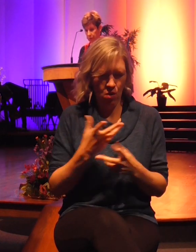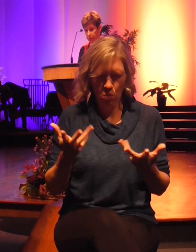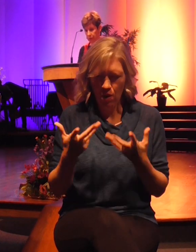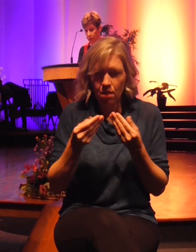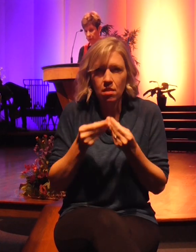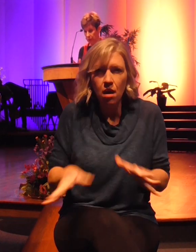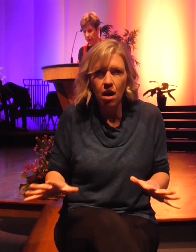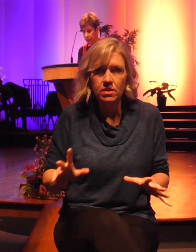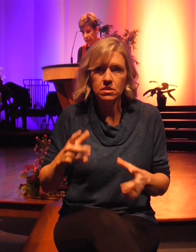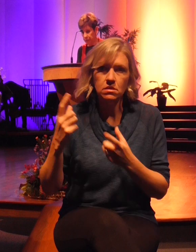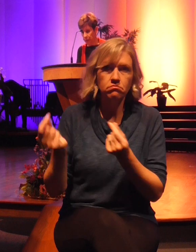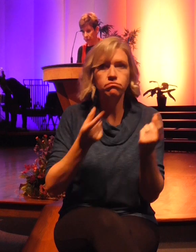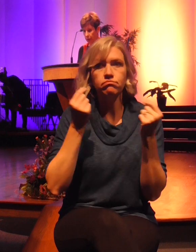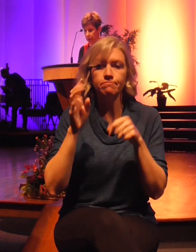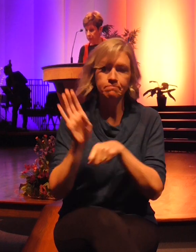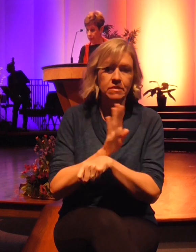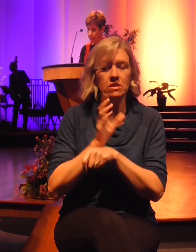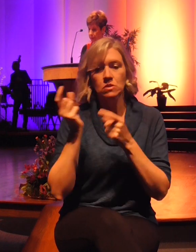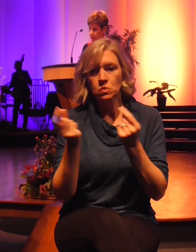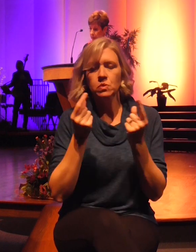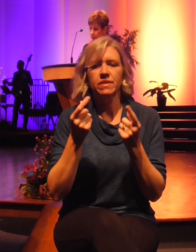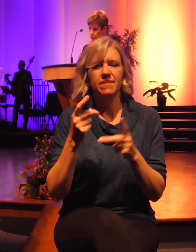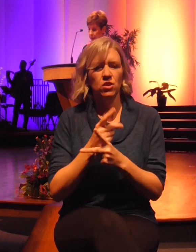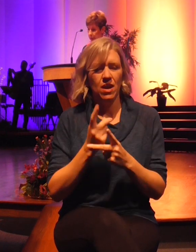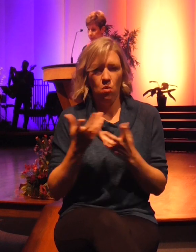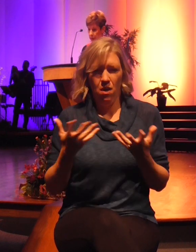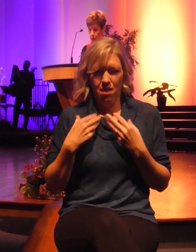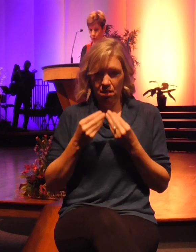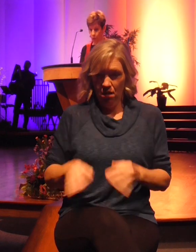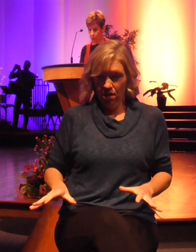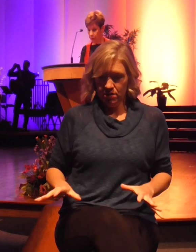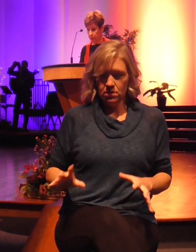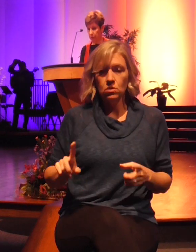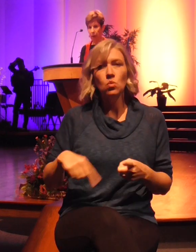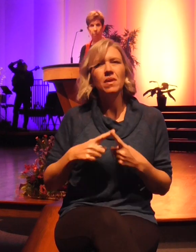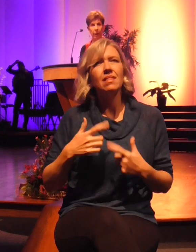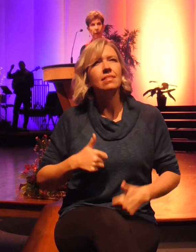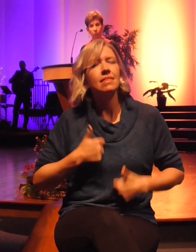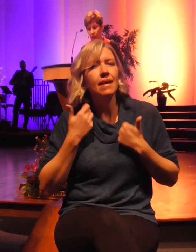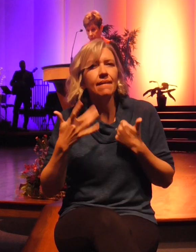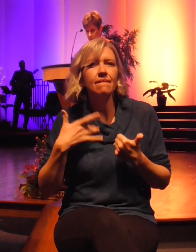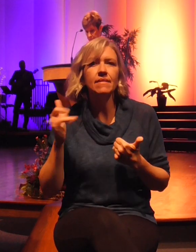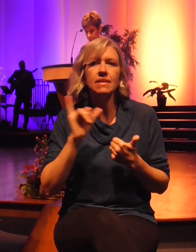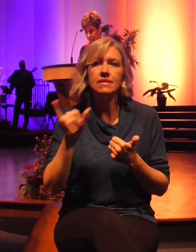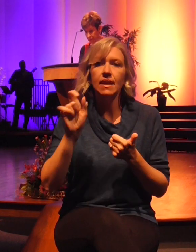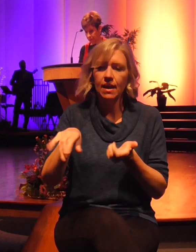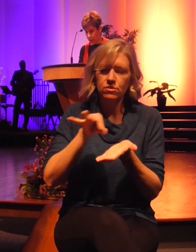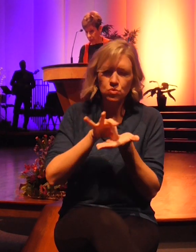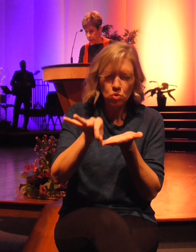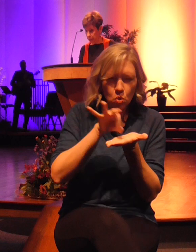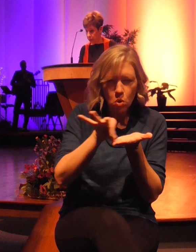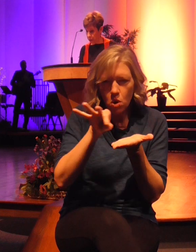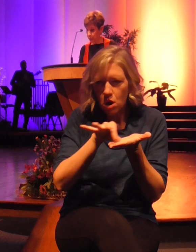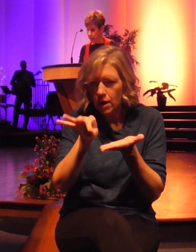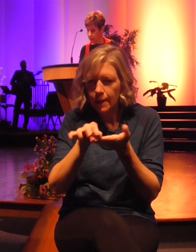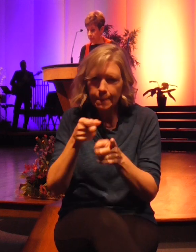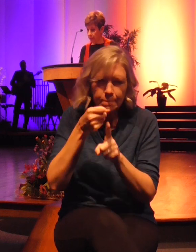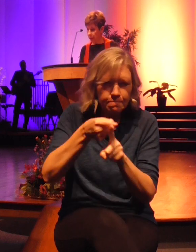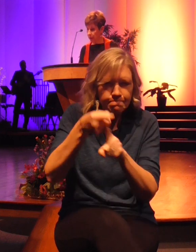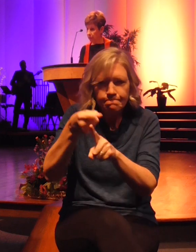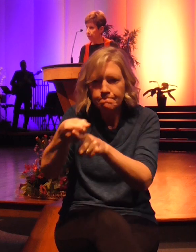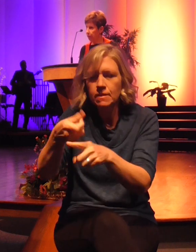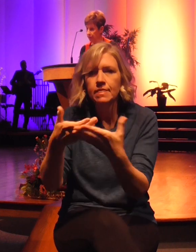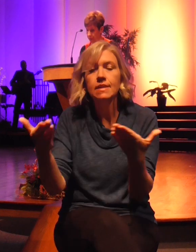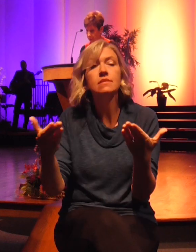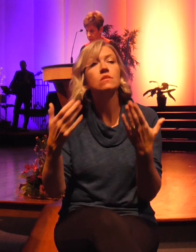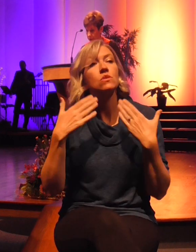shuffle when life has been regulated, to keeping score and making waves. To be human is